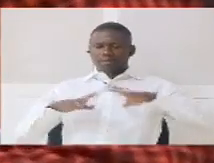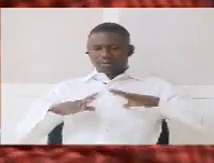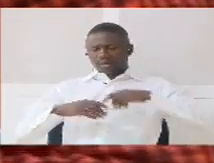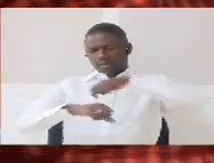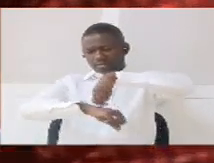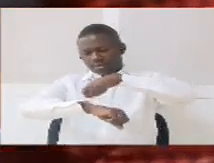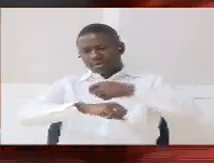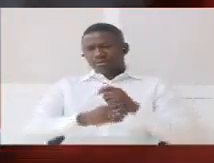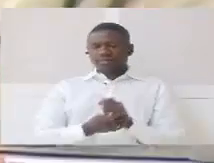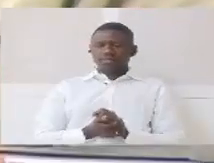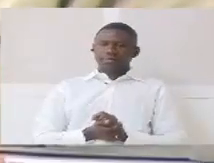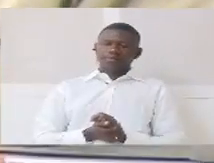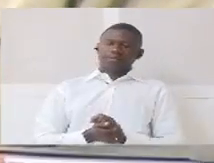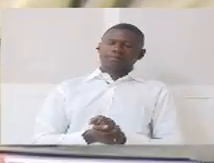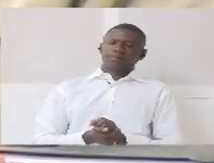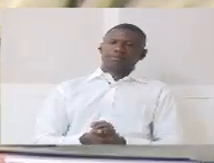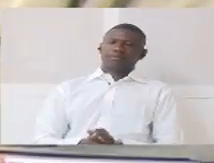about it.